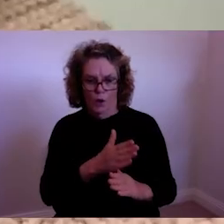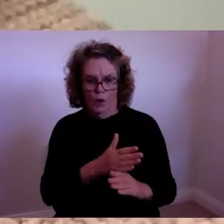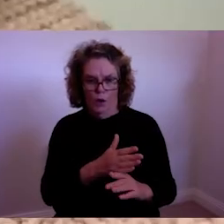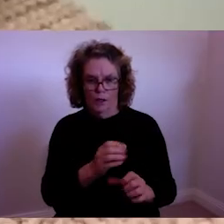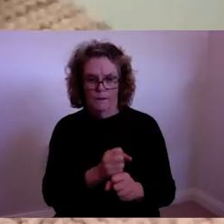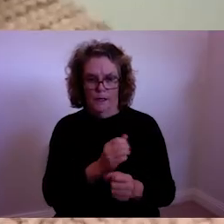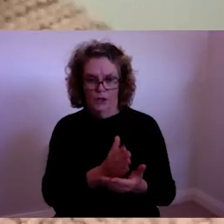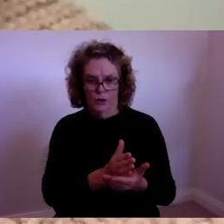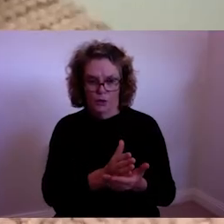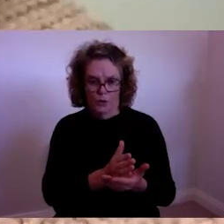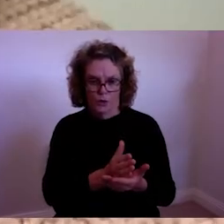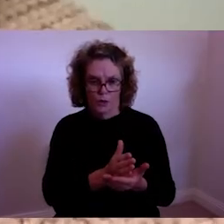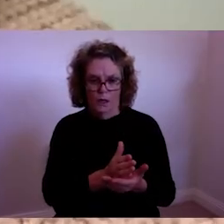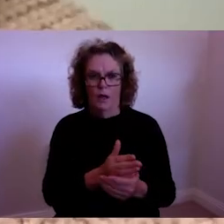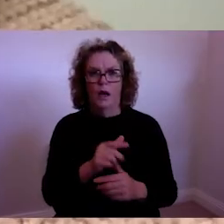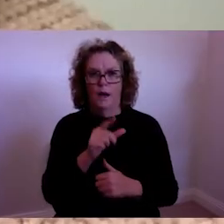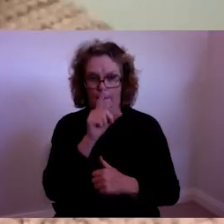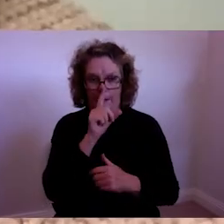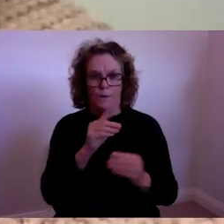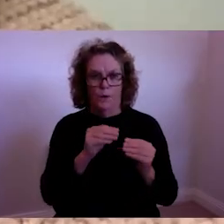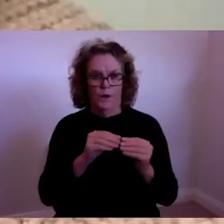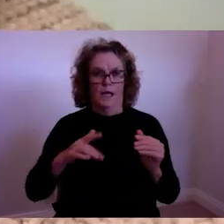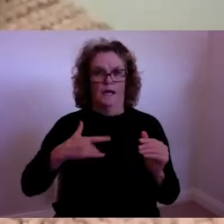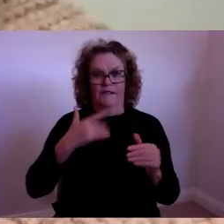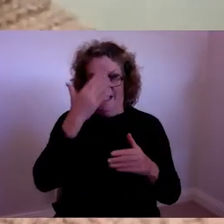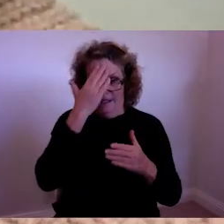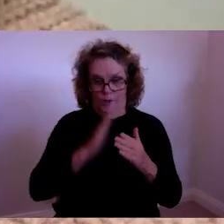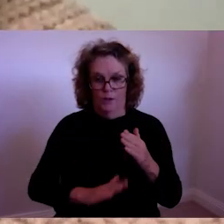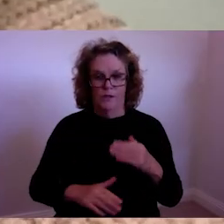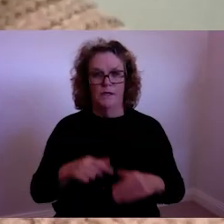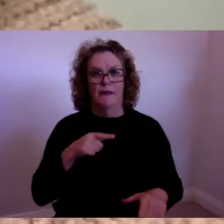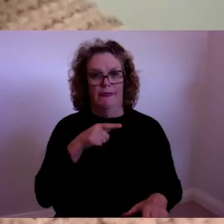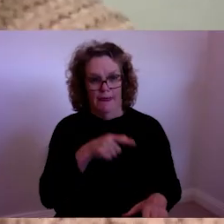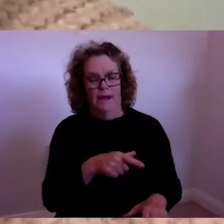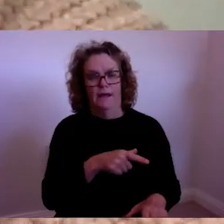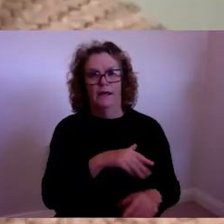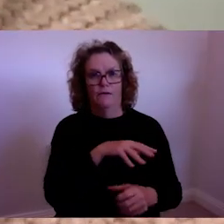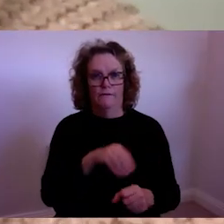are decision makers, not just consulted in healthcare design?